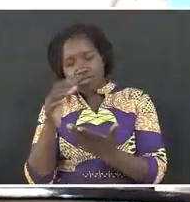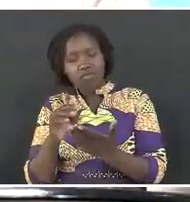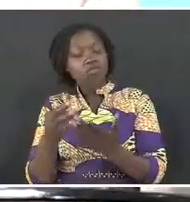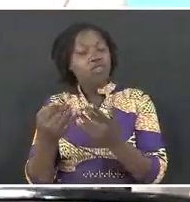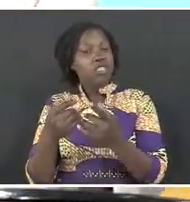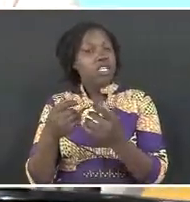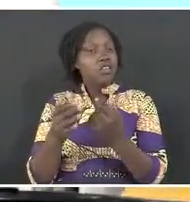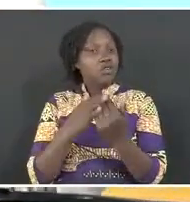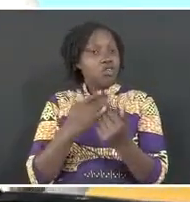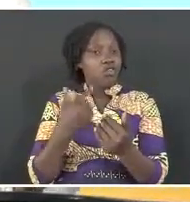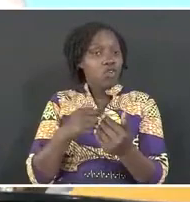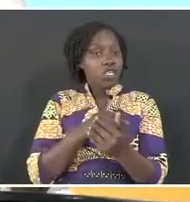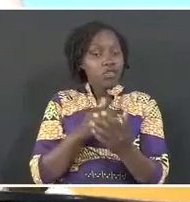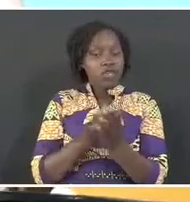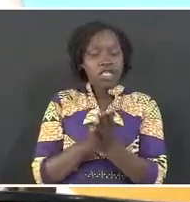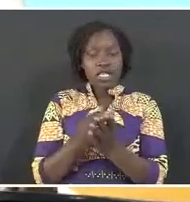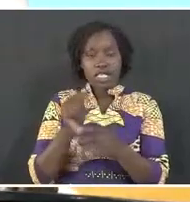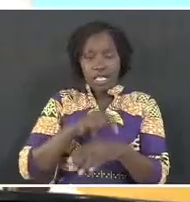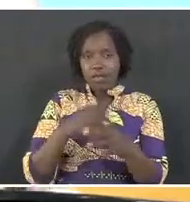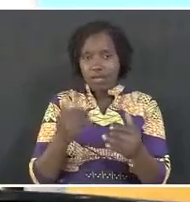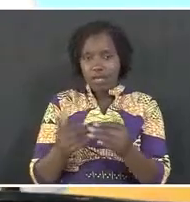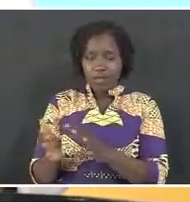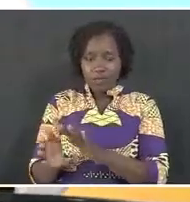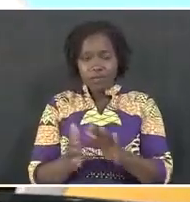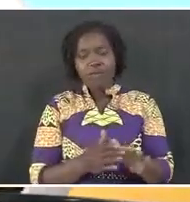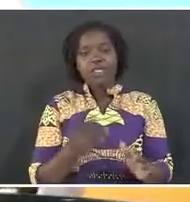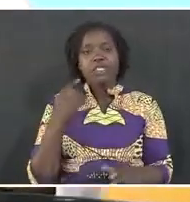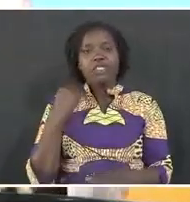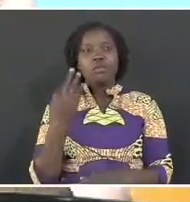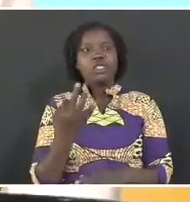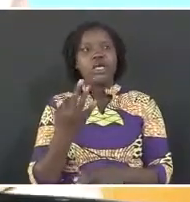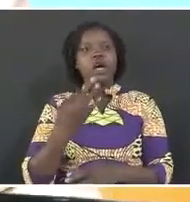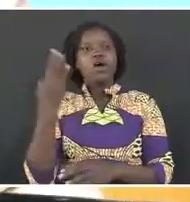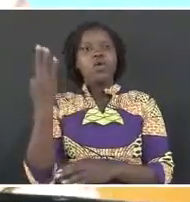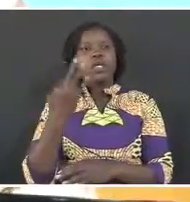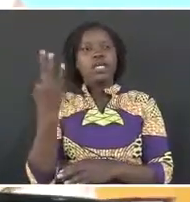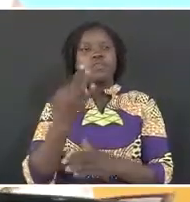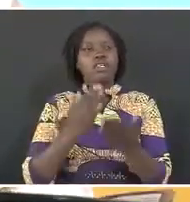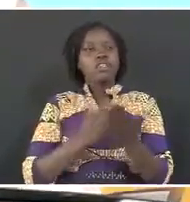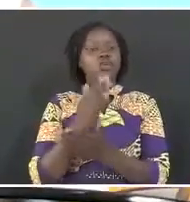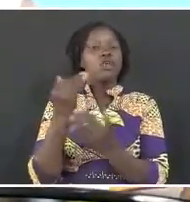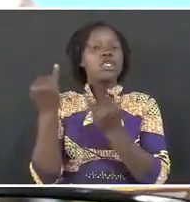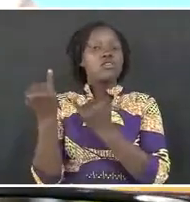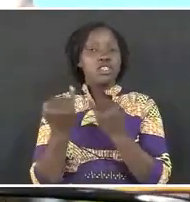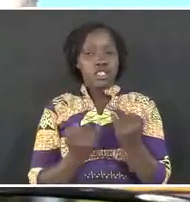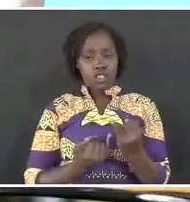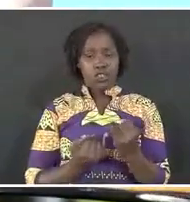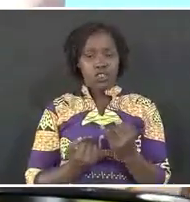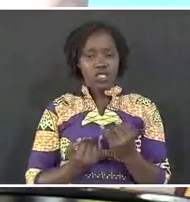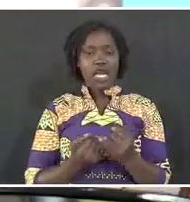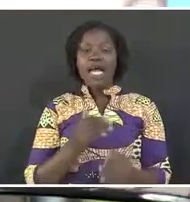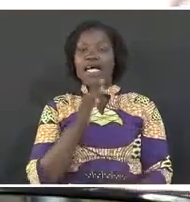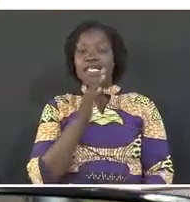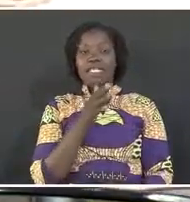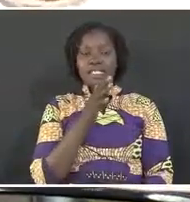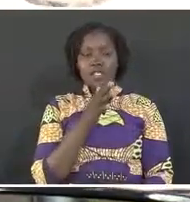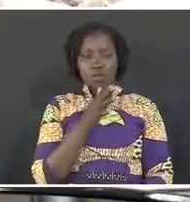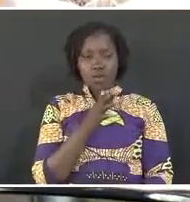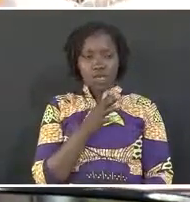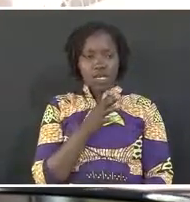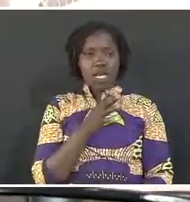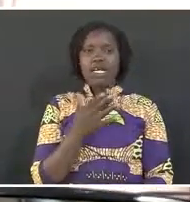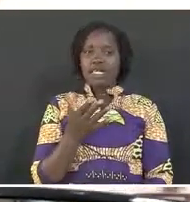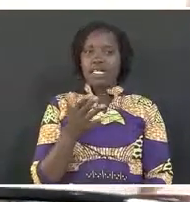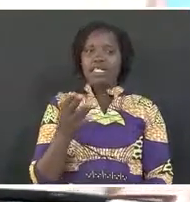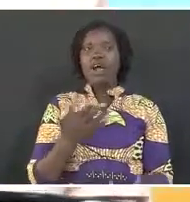time. Number three, we can evangelize through invitation. There is HopeNet Africa coming